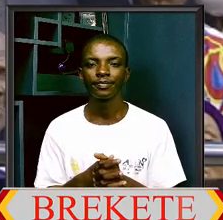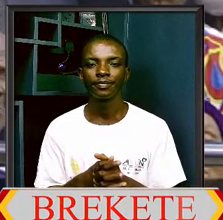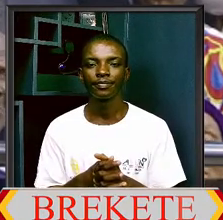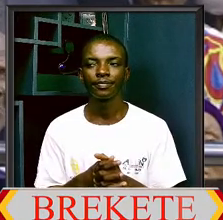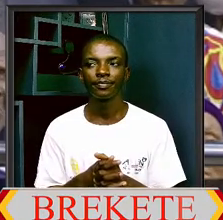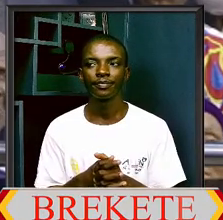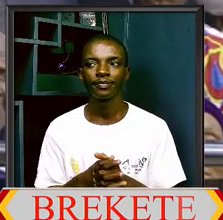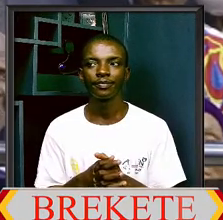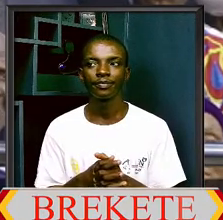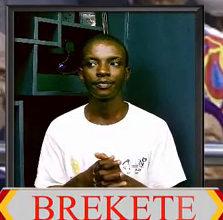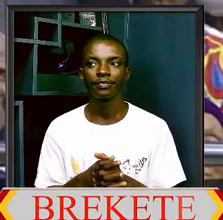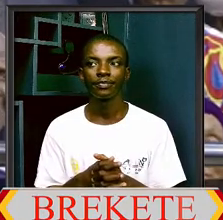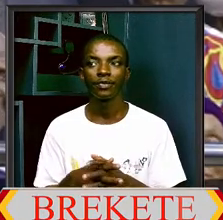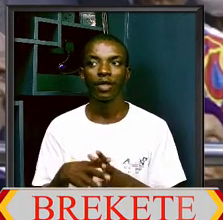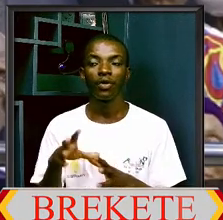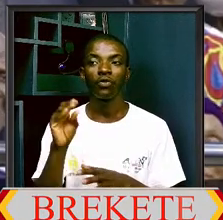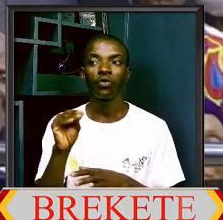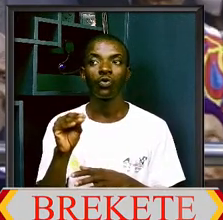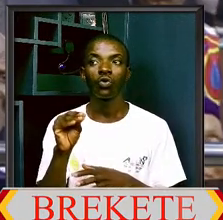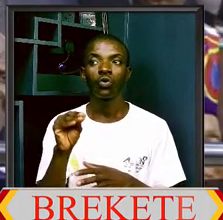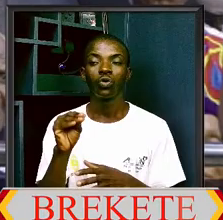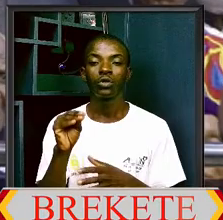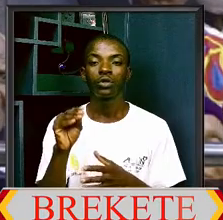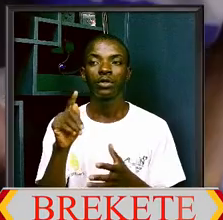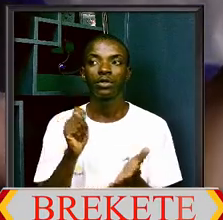small this is 40,000